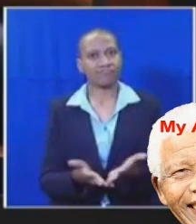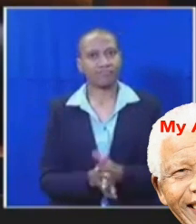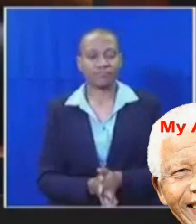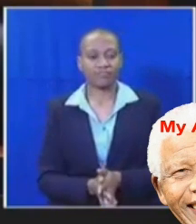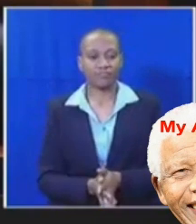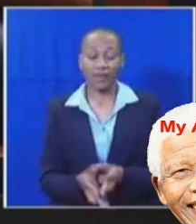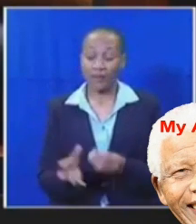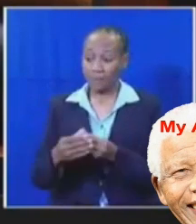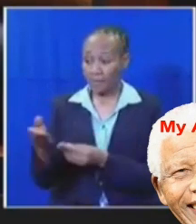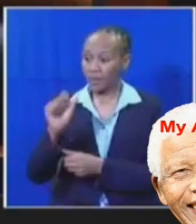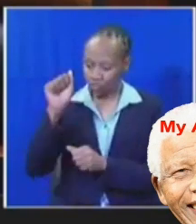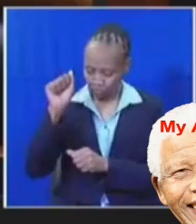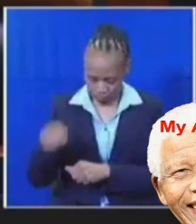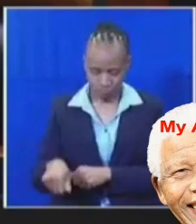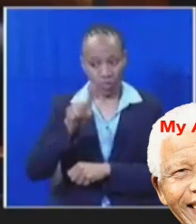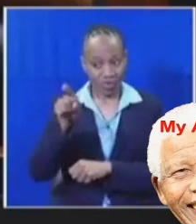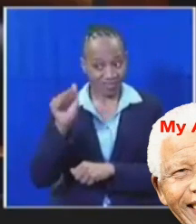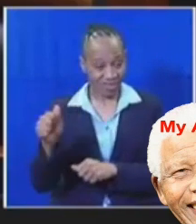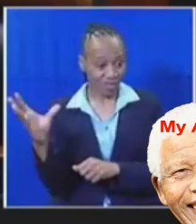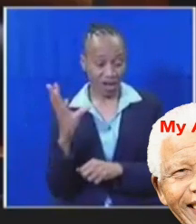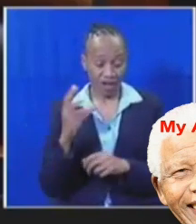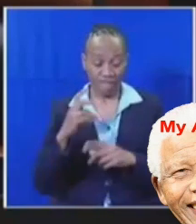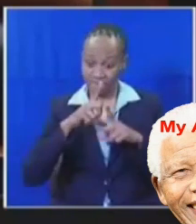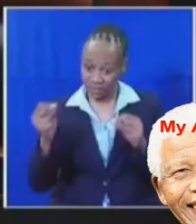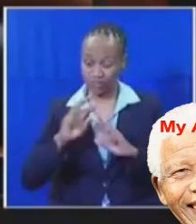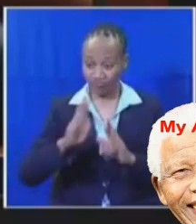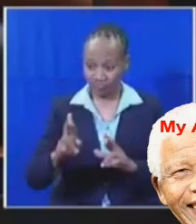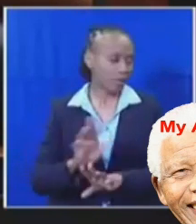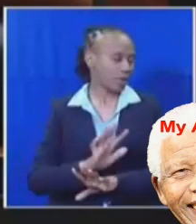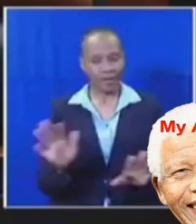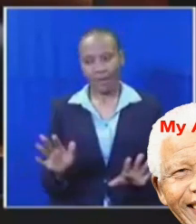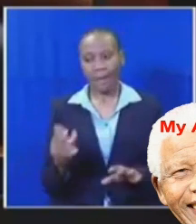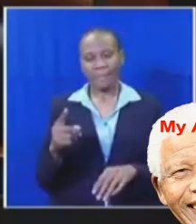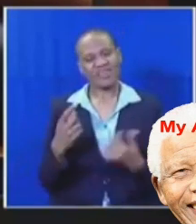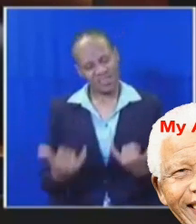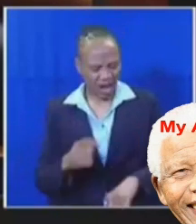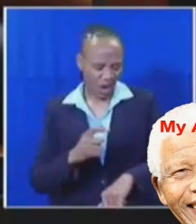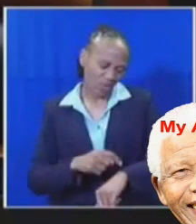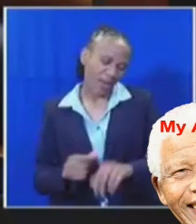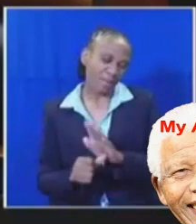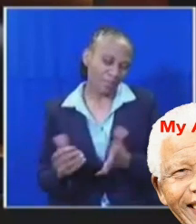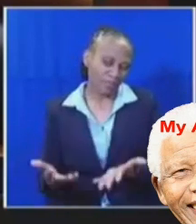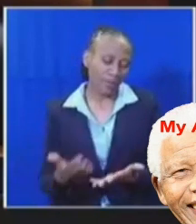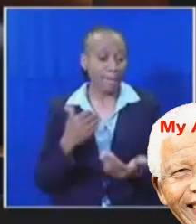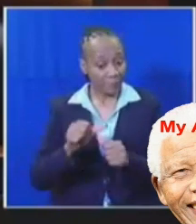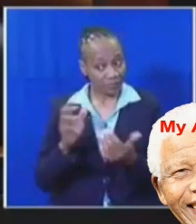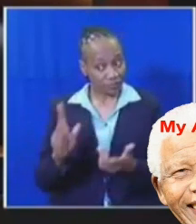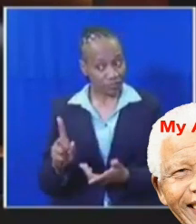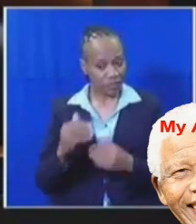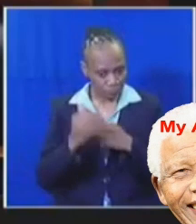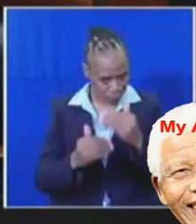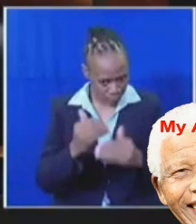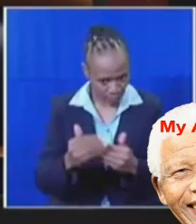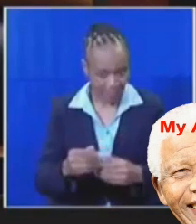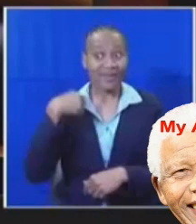indeed has not been answered. I think in order for the sake of time, let's proceed. Maybe you will be answered